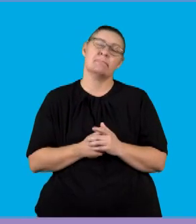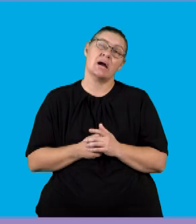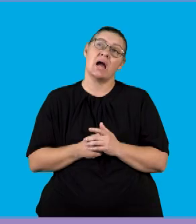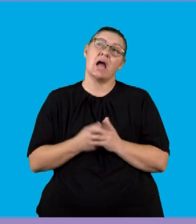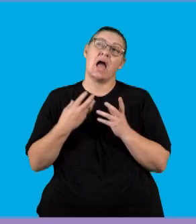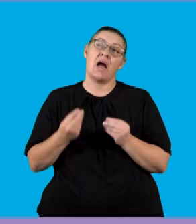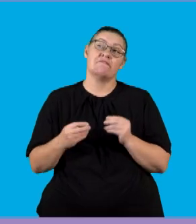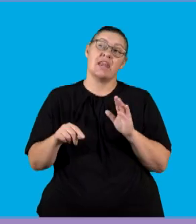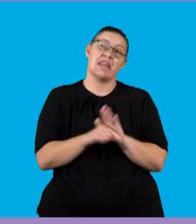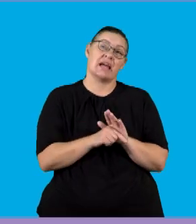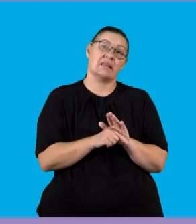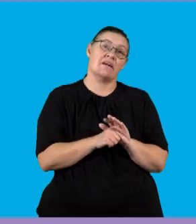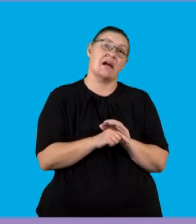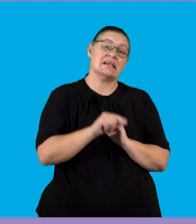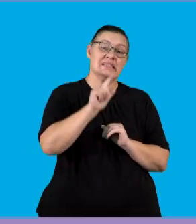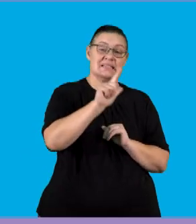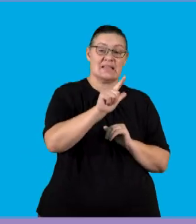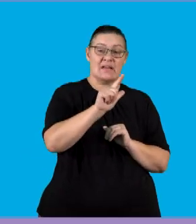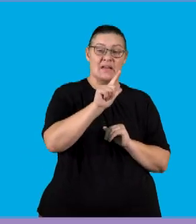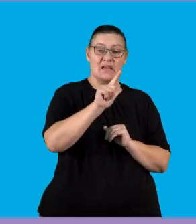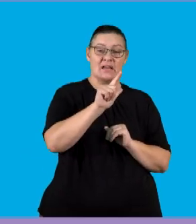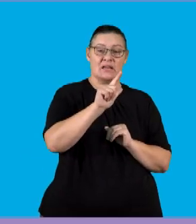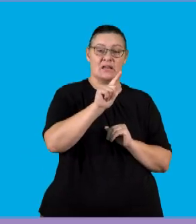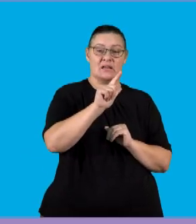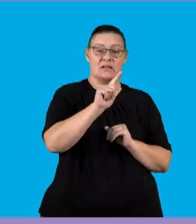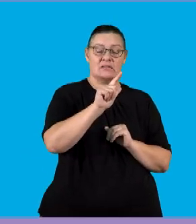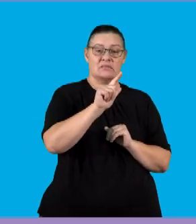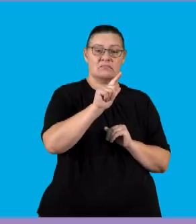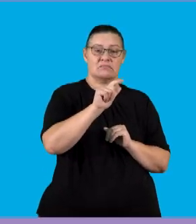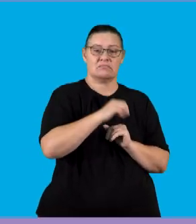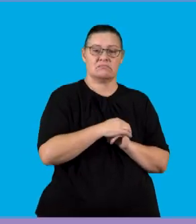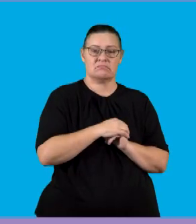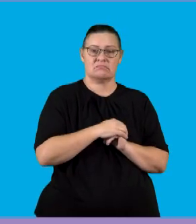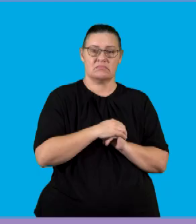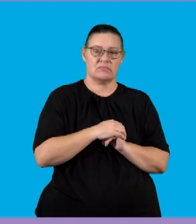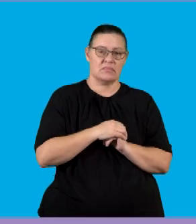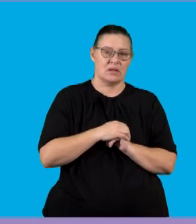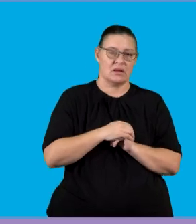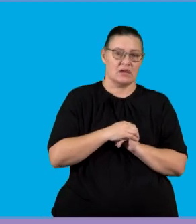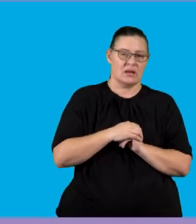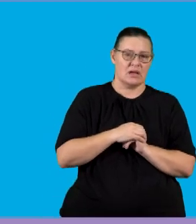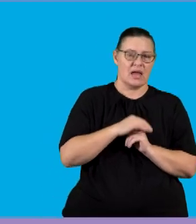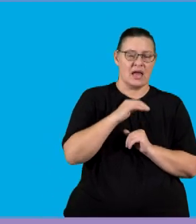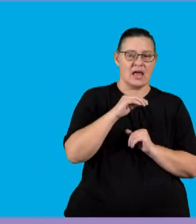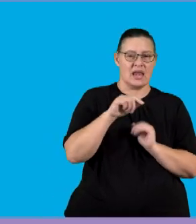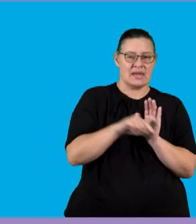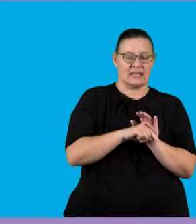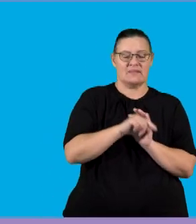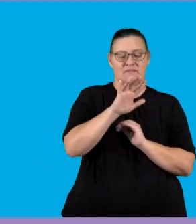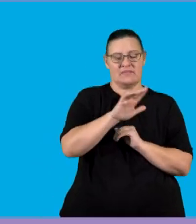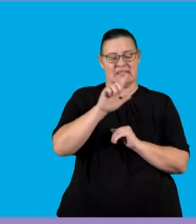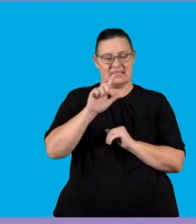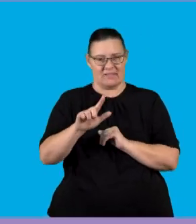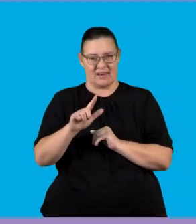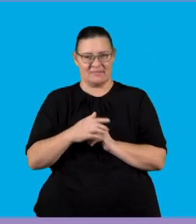if you have a -57, then you are correct. Let us find now the